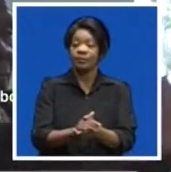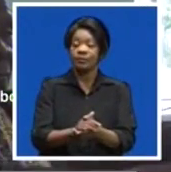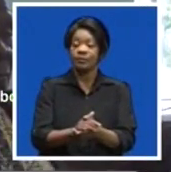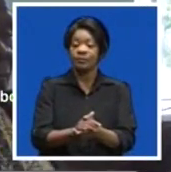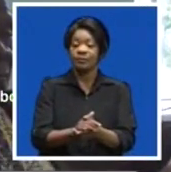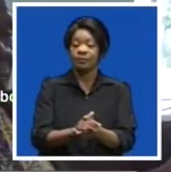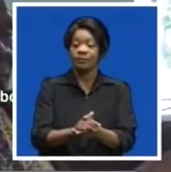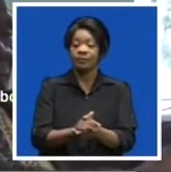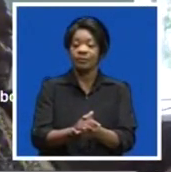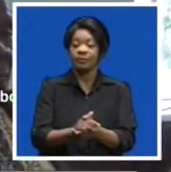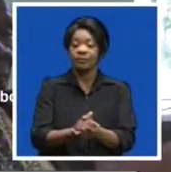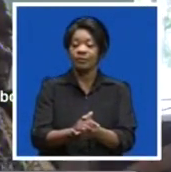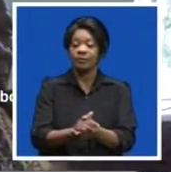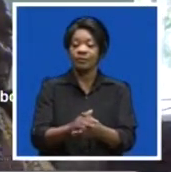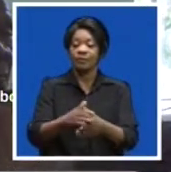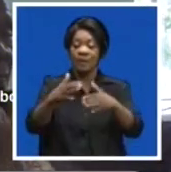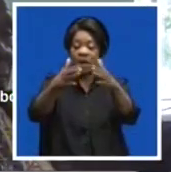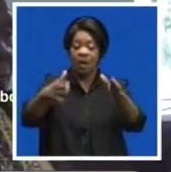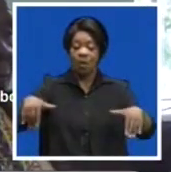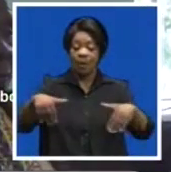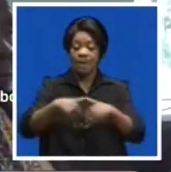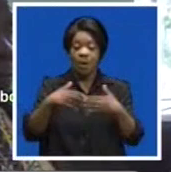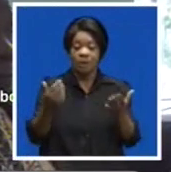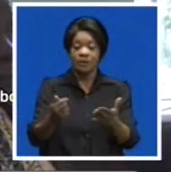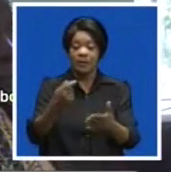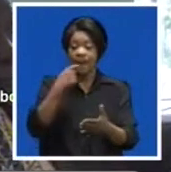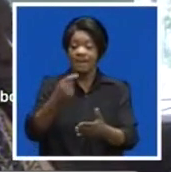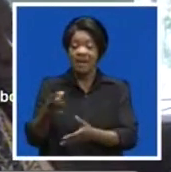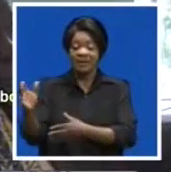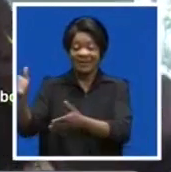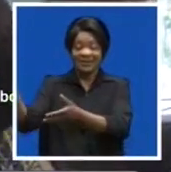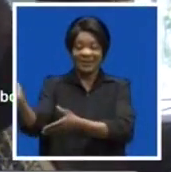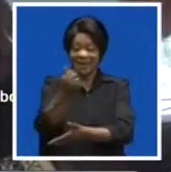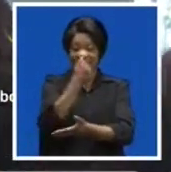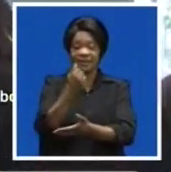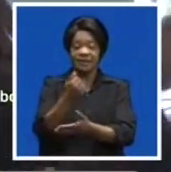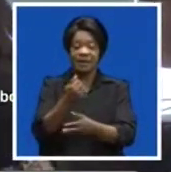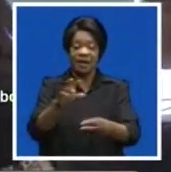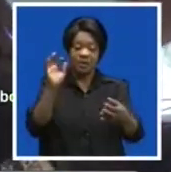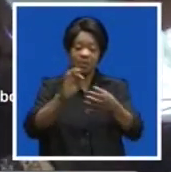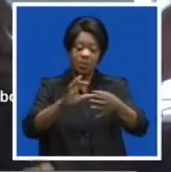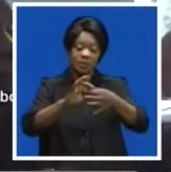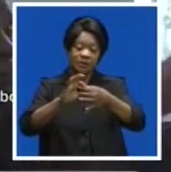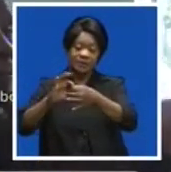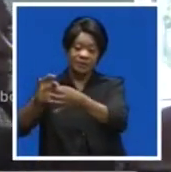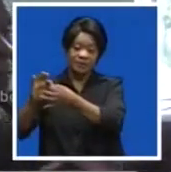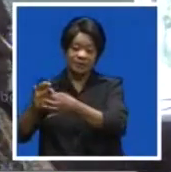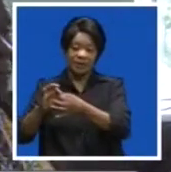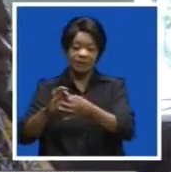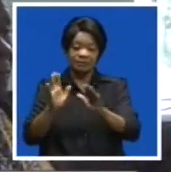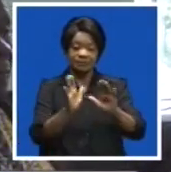ngukulia kuchitaloji ama boti yonse bakula babika po na machene kabiri na paliana po bakula